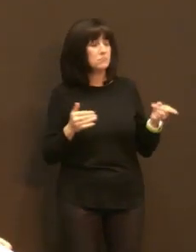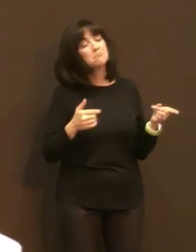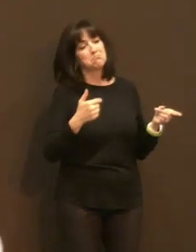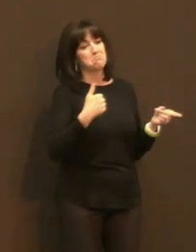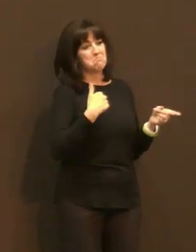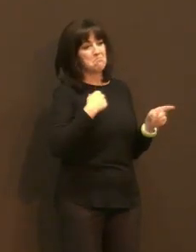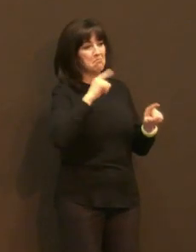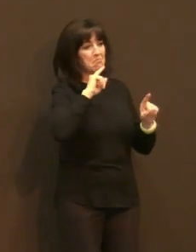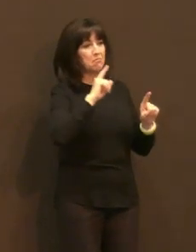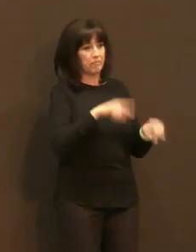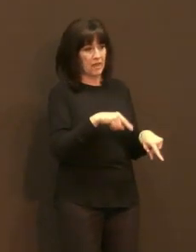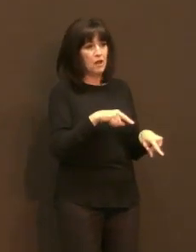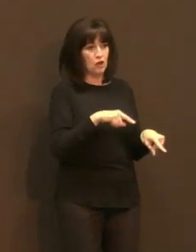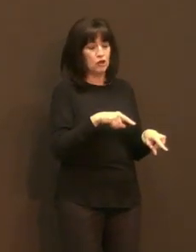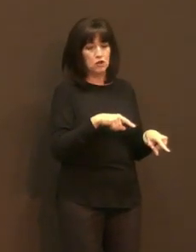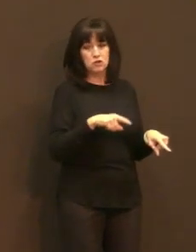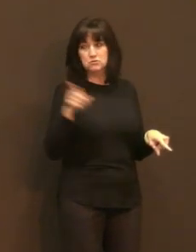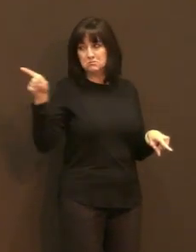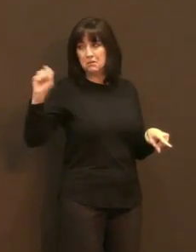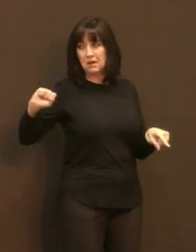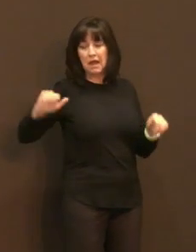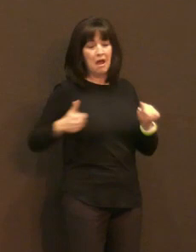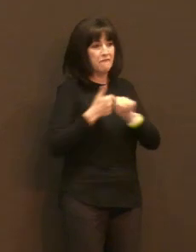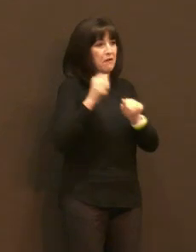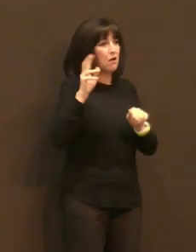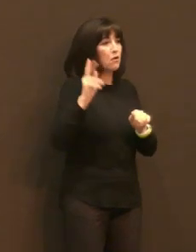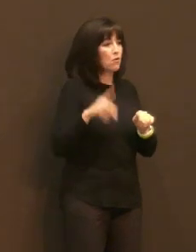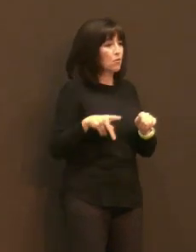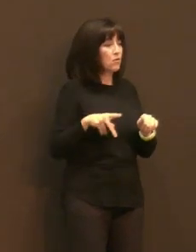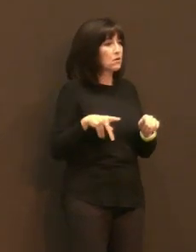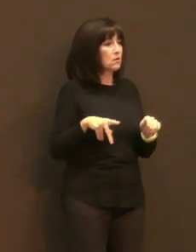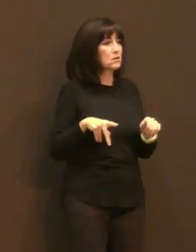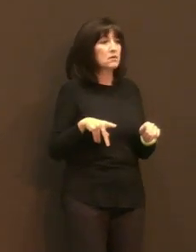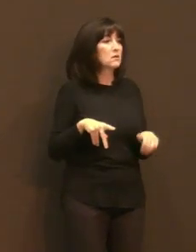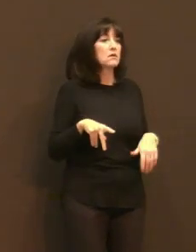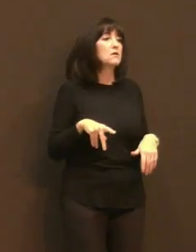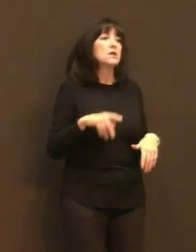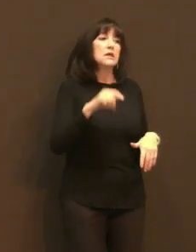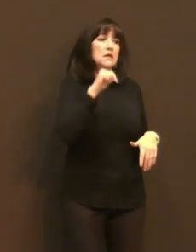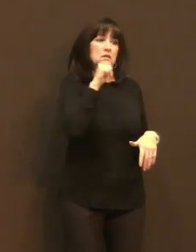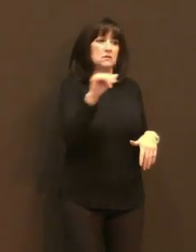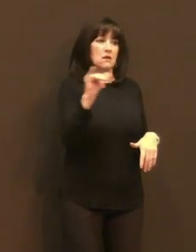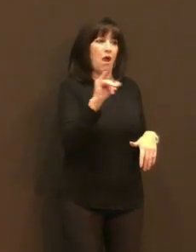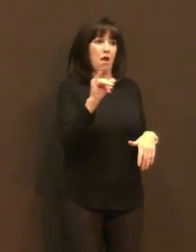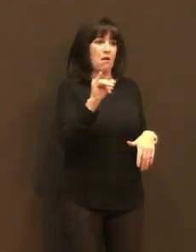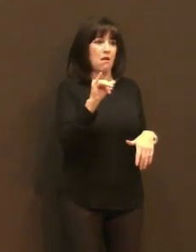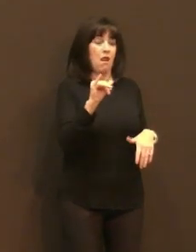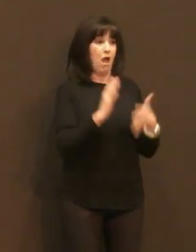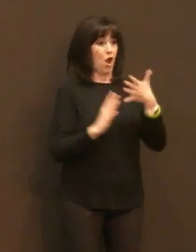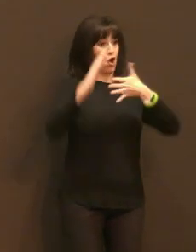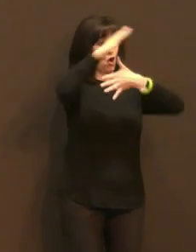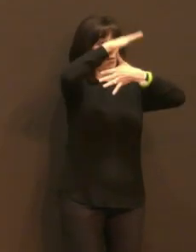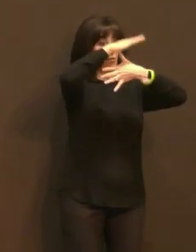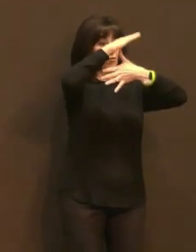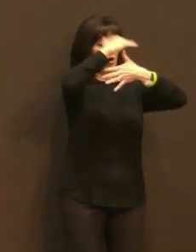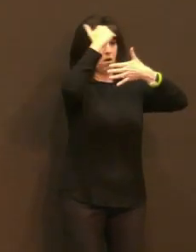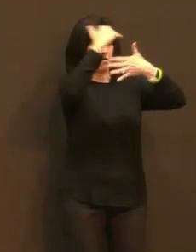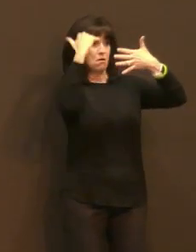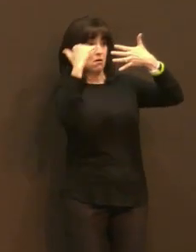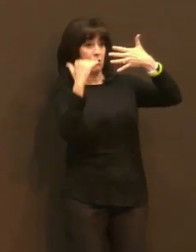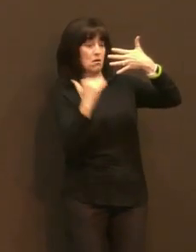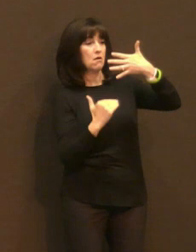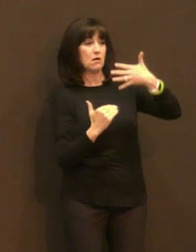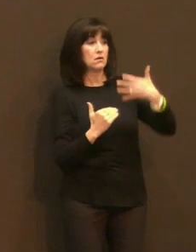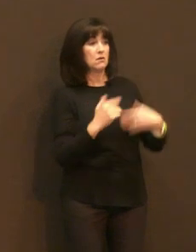I will say there's not a priority, so nobody's not getting it in that pecking order. Our responders are getting it, the hospitals are getting it if they need